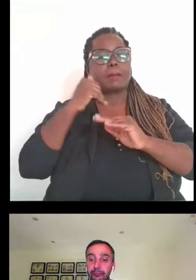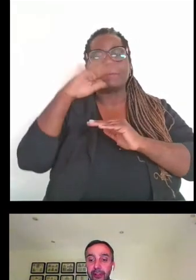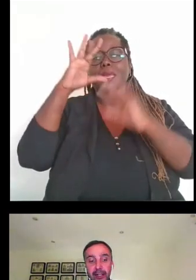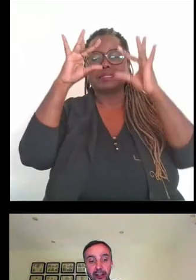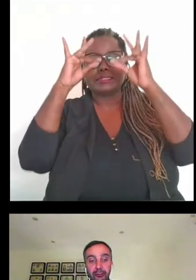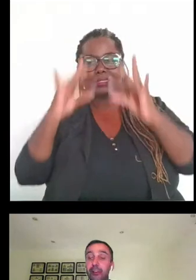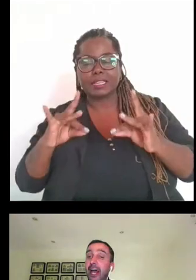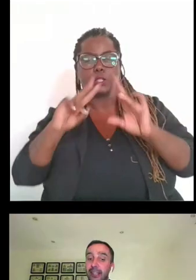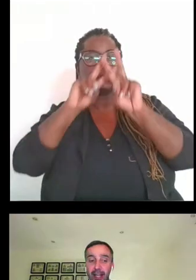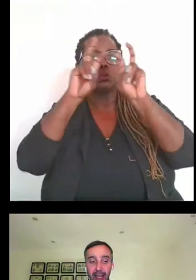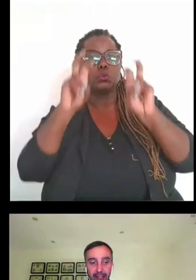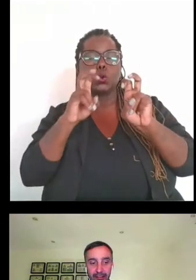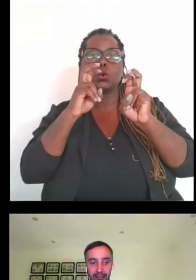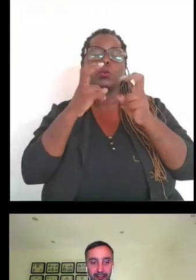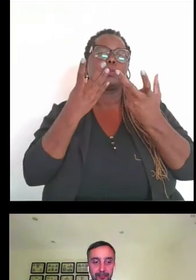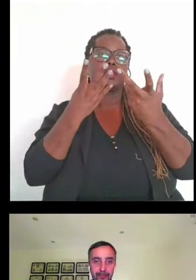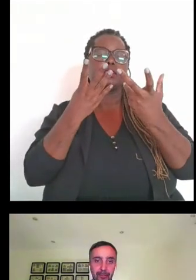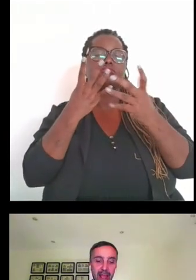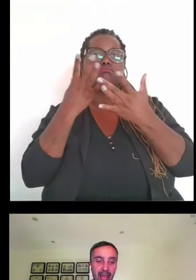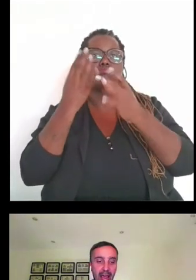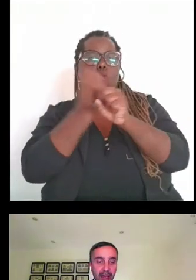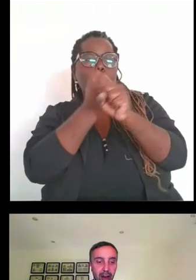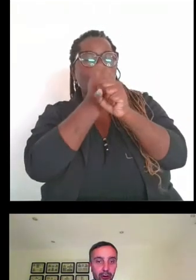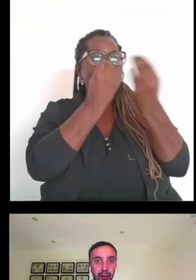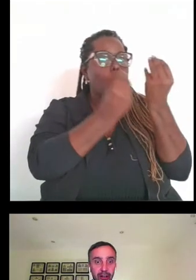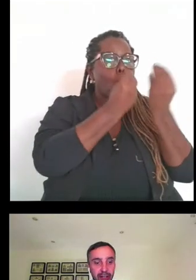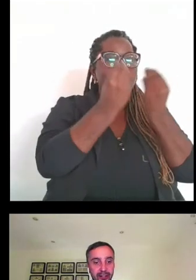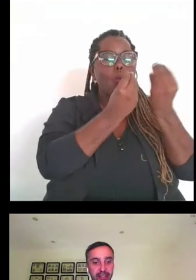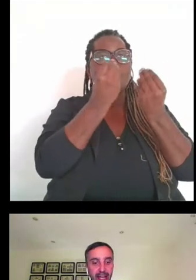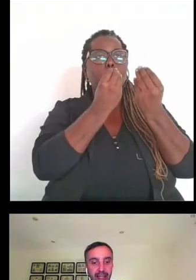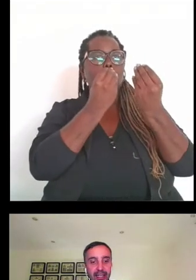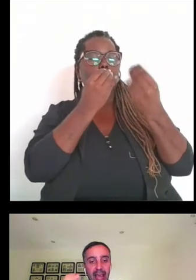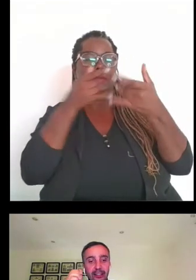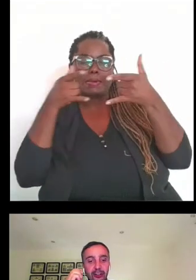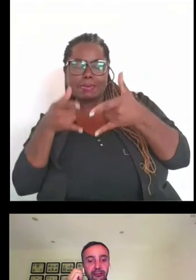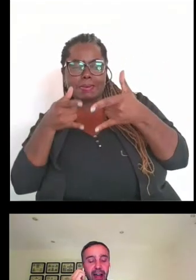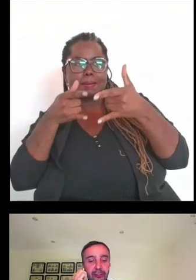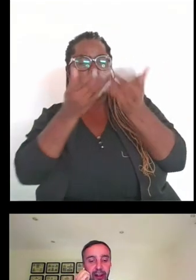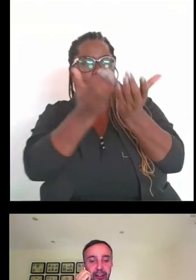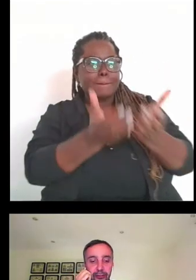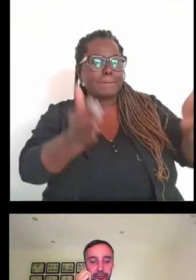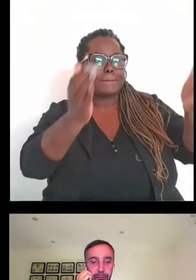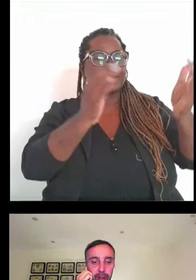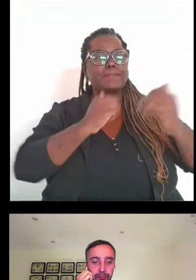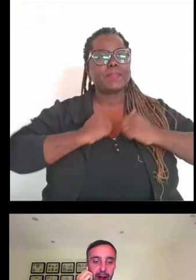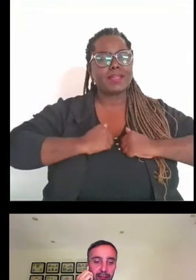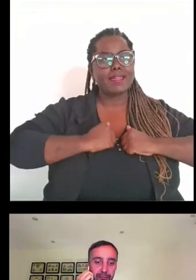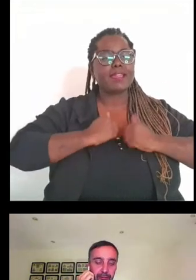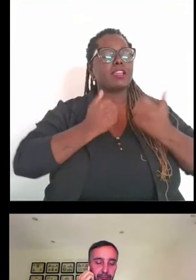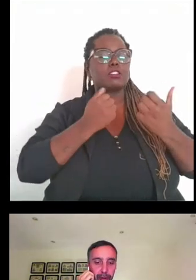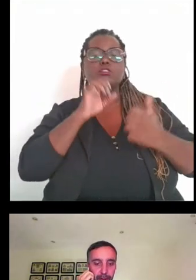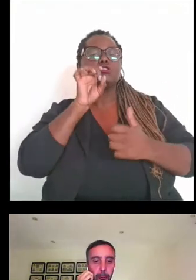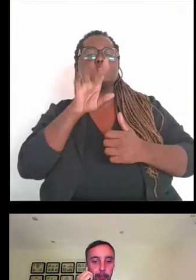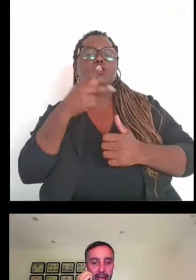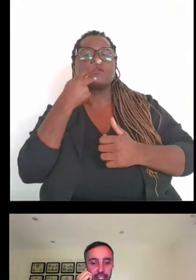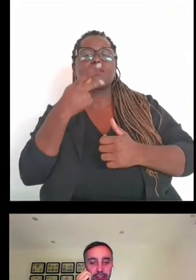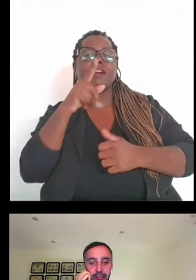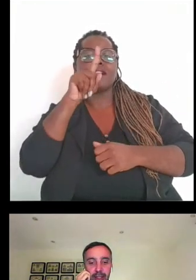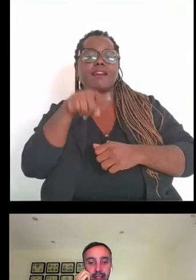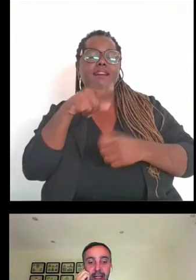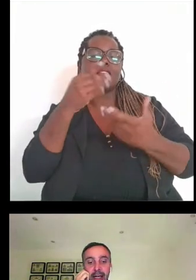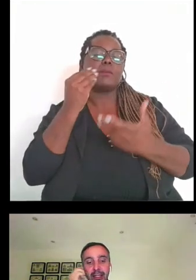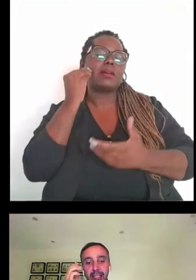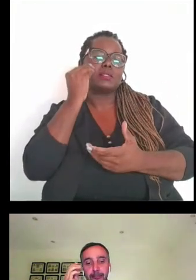experimental field of light guidance and over the steadily length of 545 44